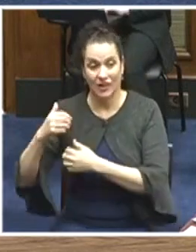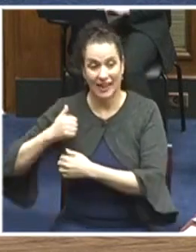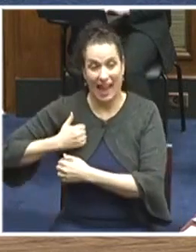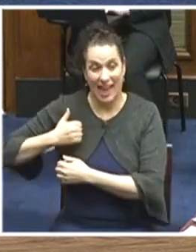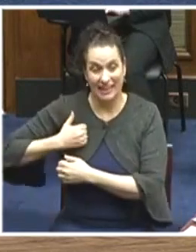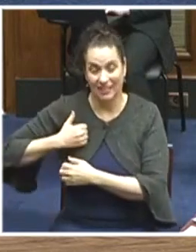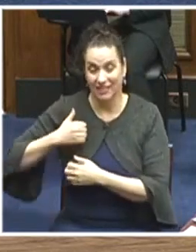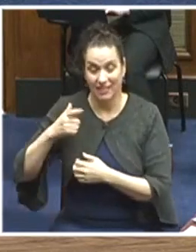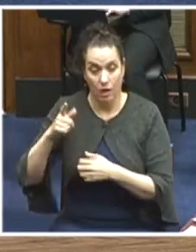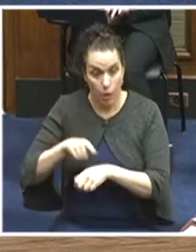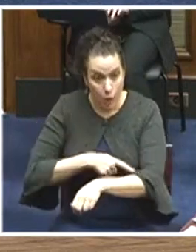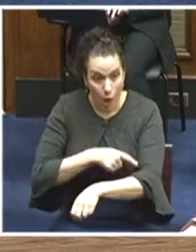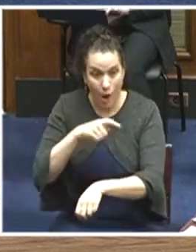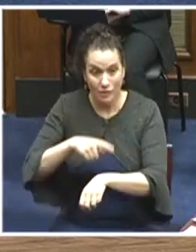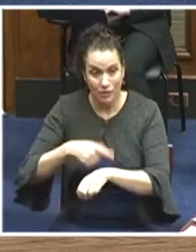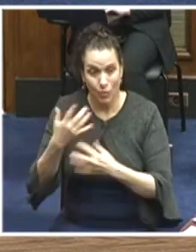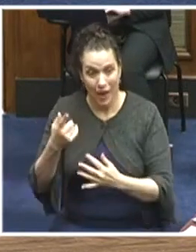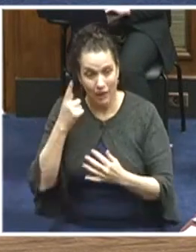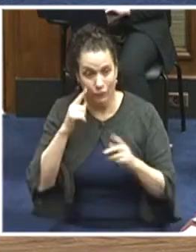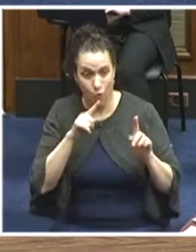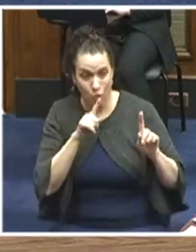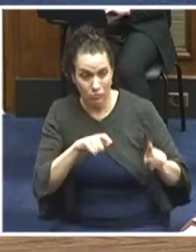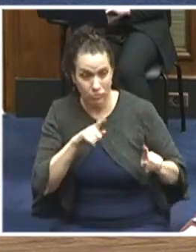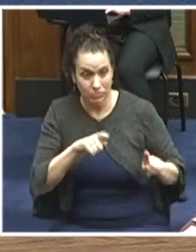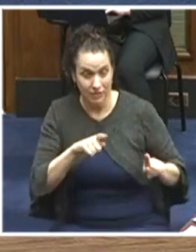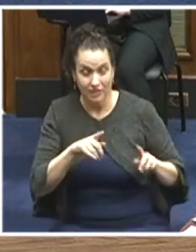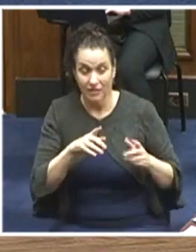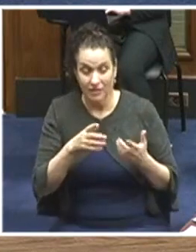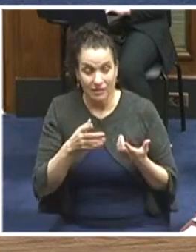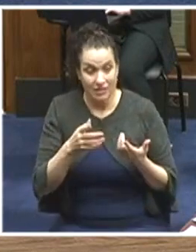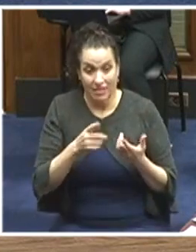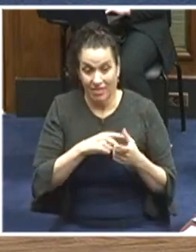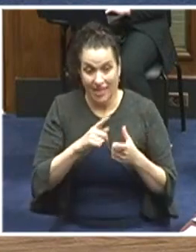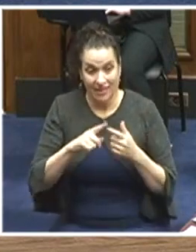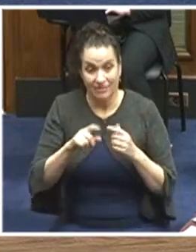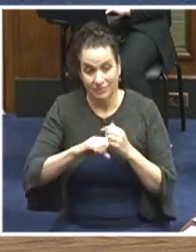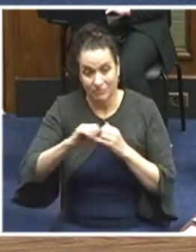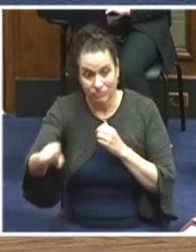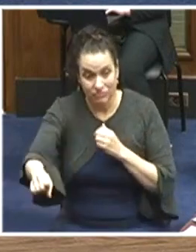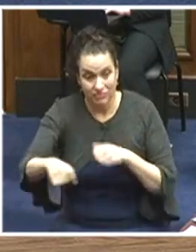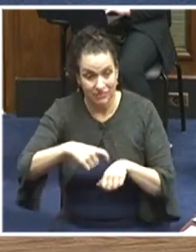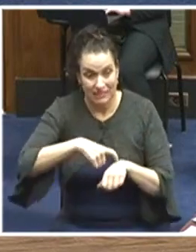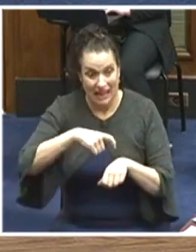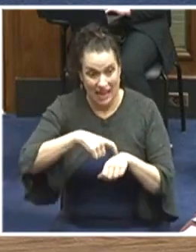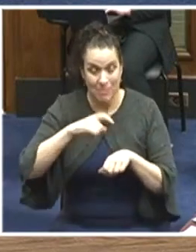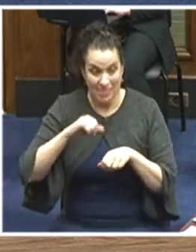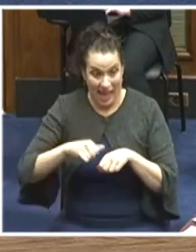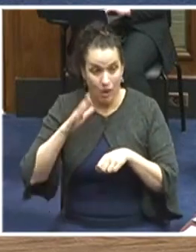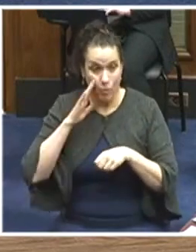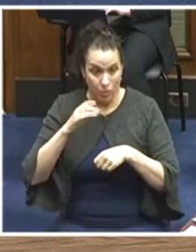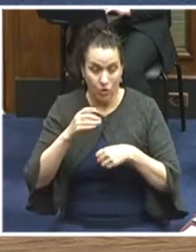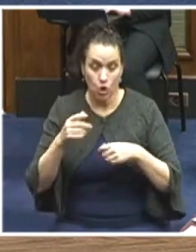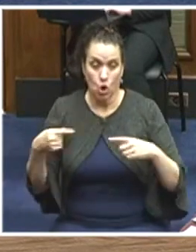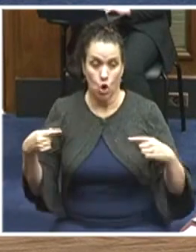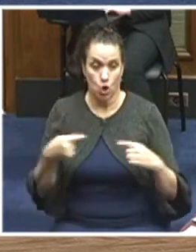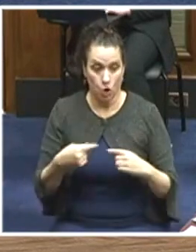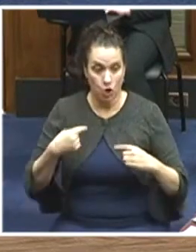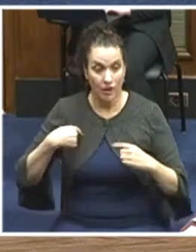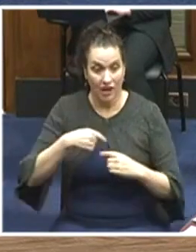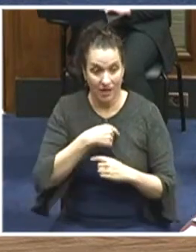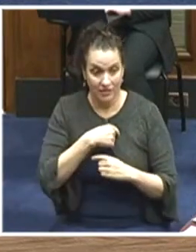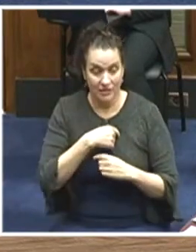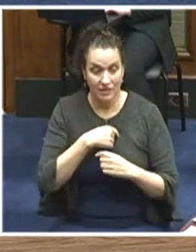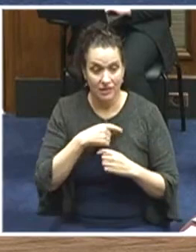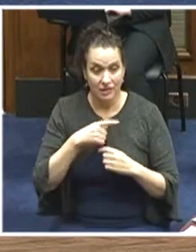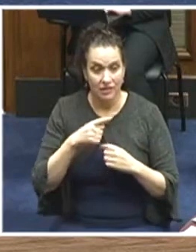institutional, universal, but in a very bad way. And if you want an example closer to home, try the government-run